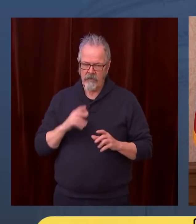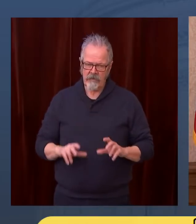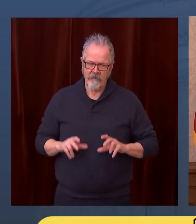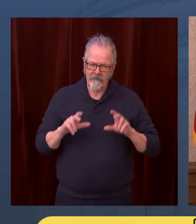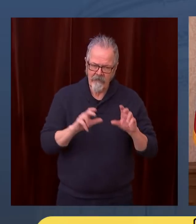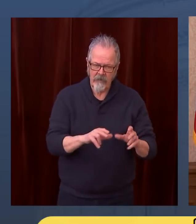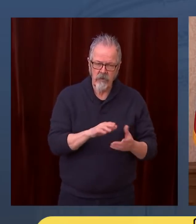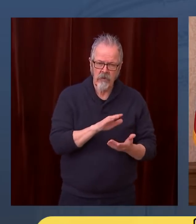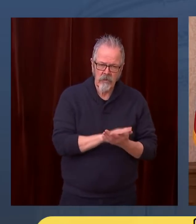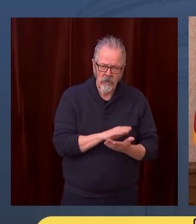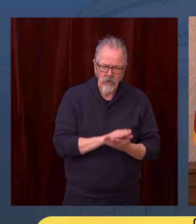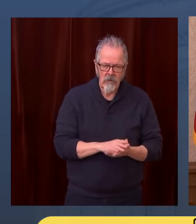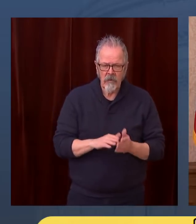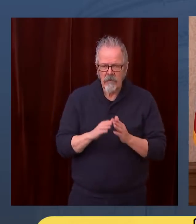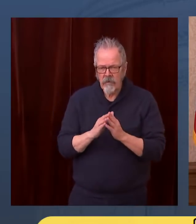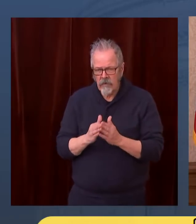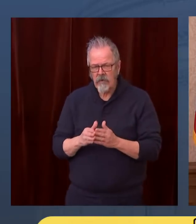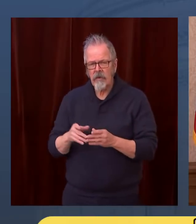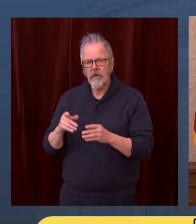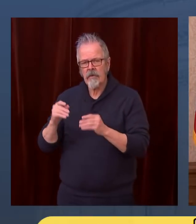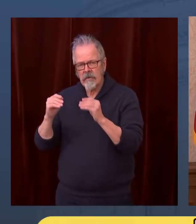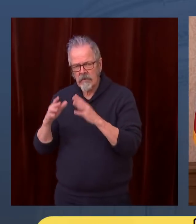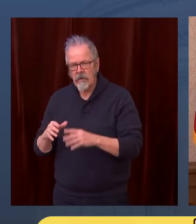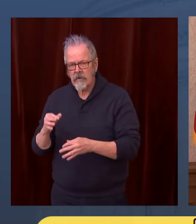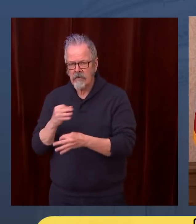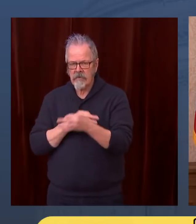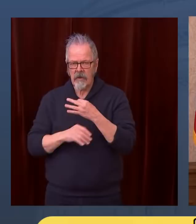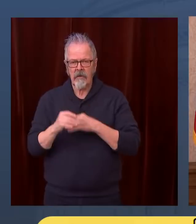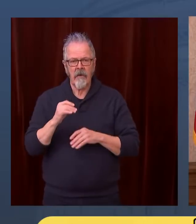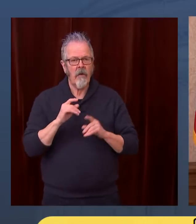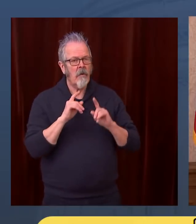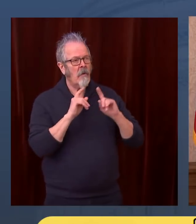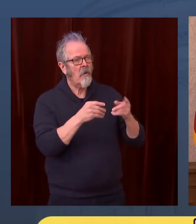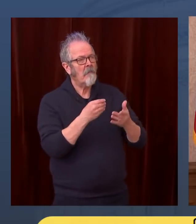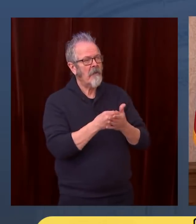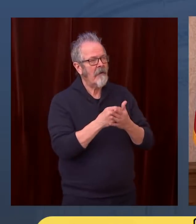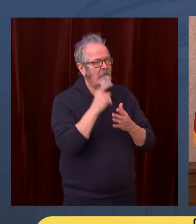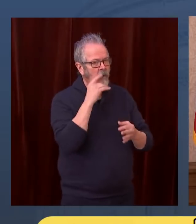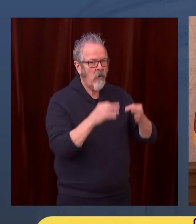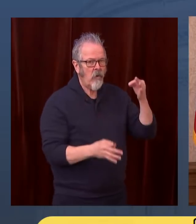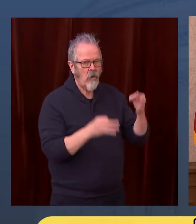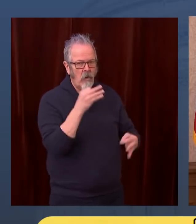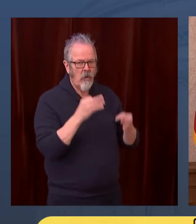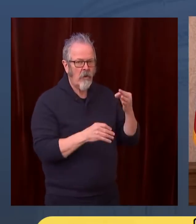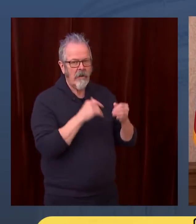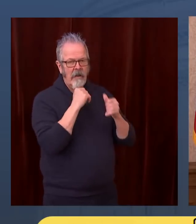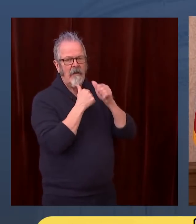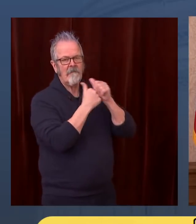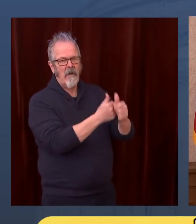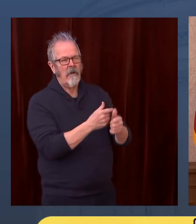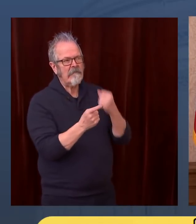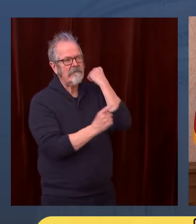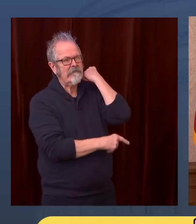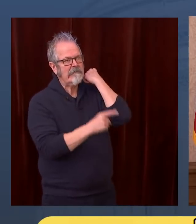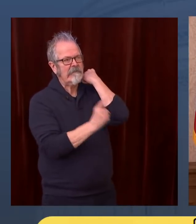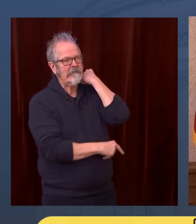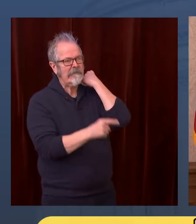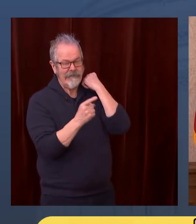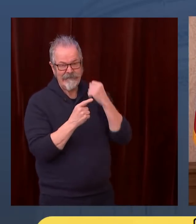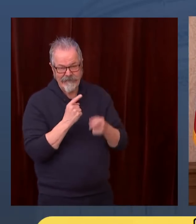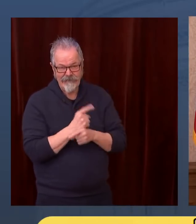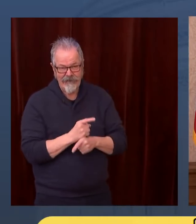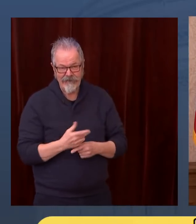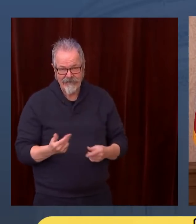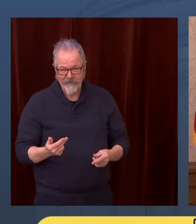in judgments. And I hope we're successful in this regard. Question comes from Shauna with McClatchy. Go ahead,